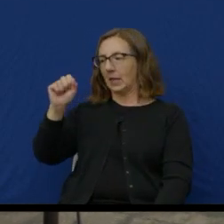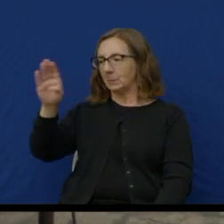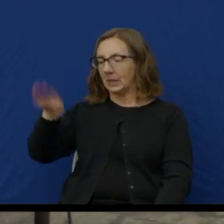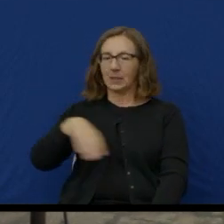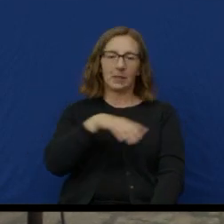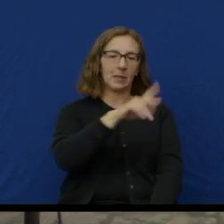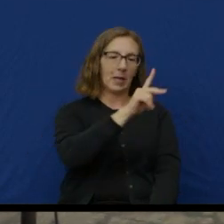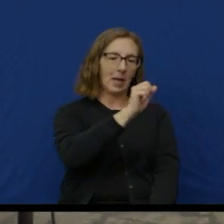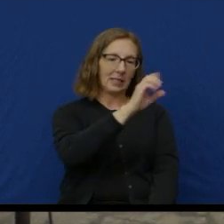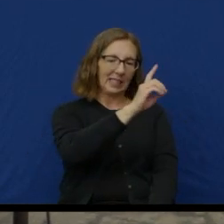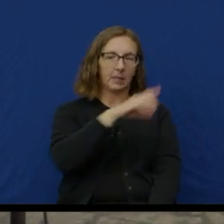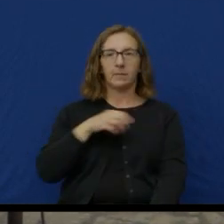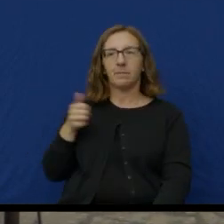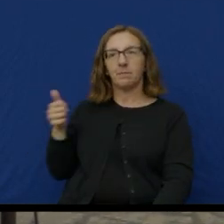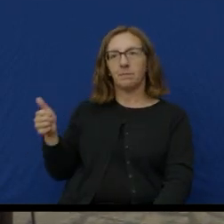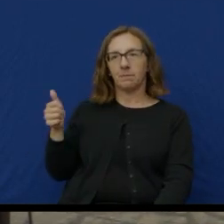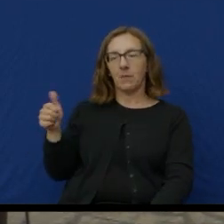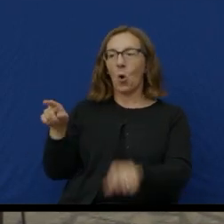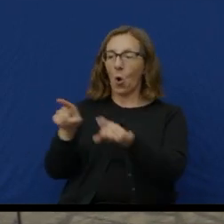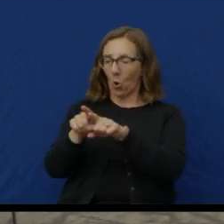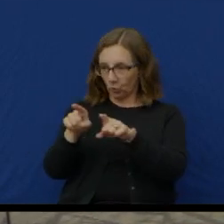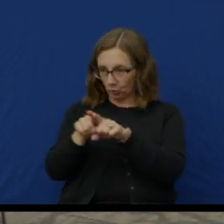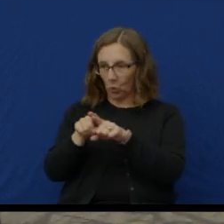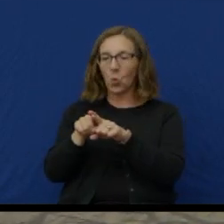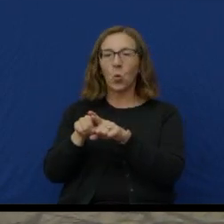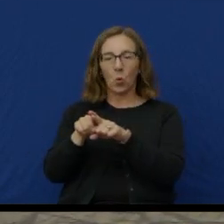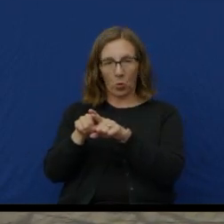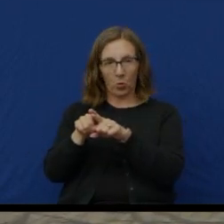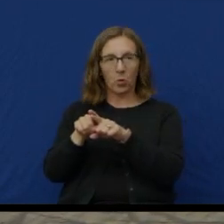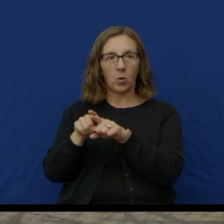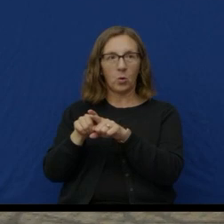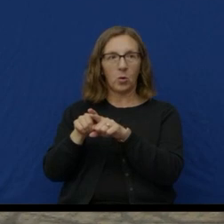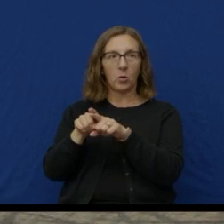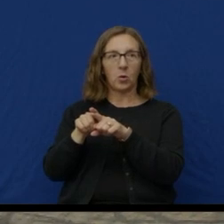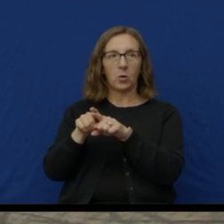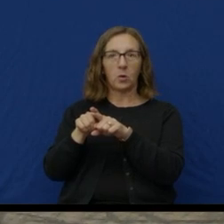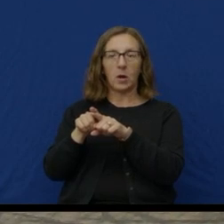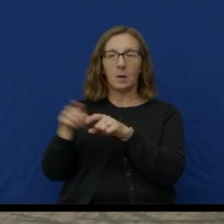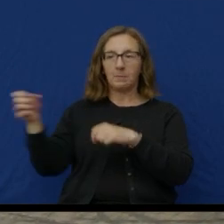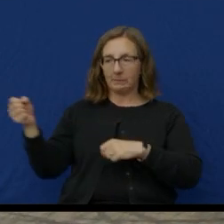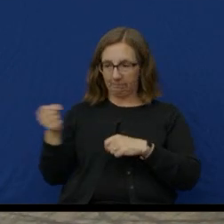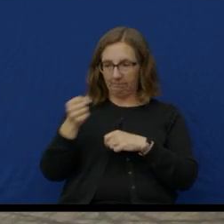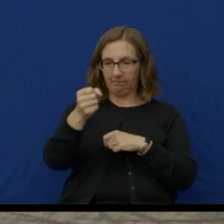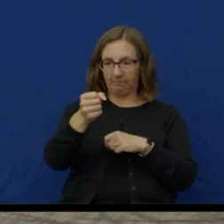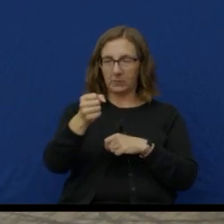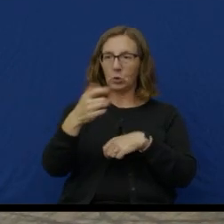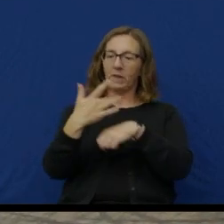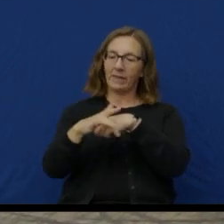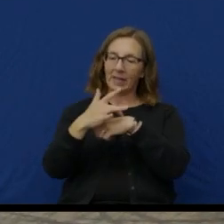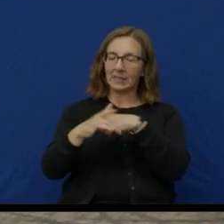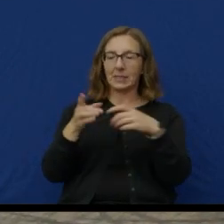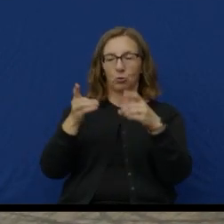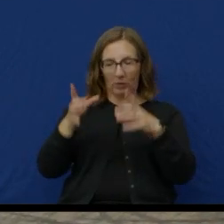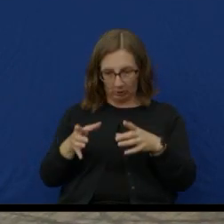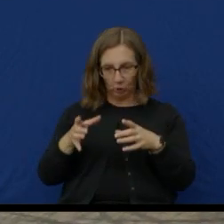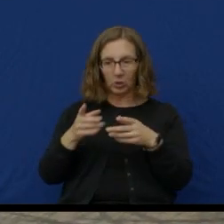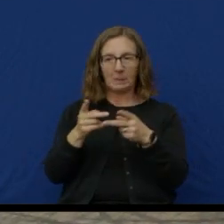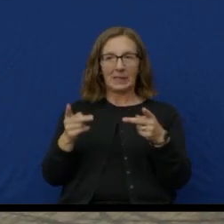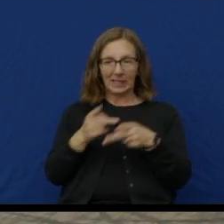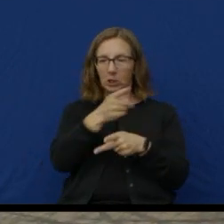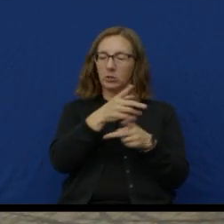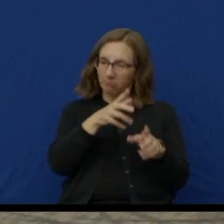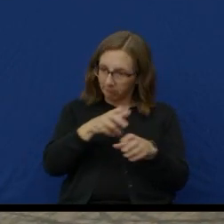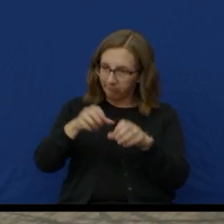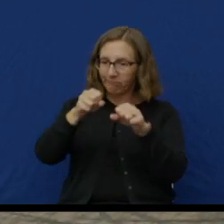KSD. He has also stepped in during the time we had a vacancy in the director position, and even though